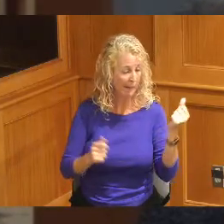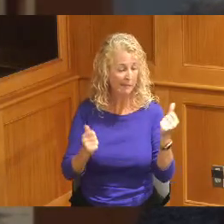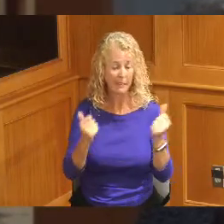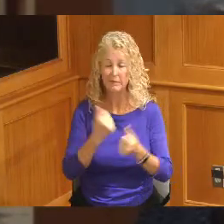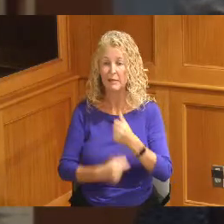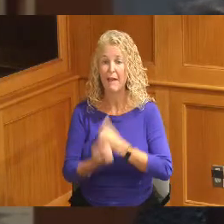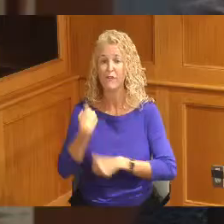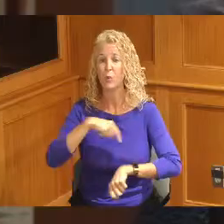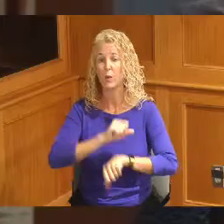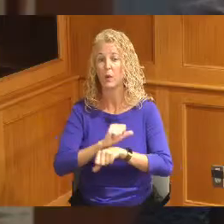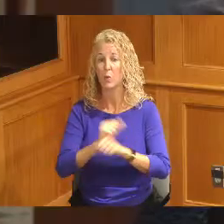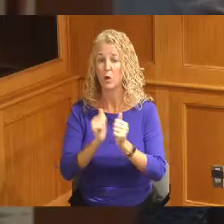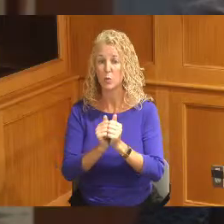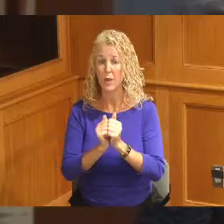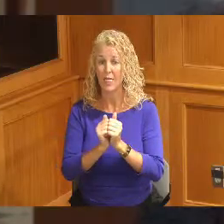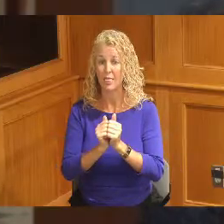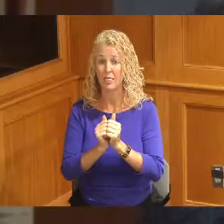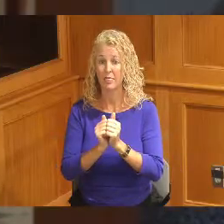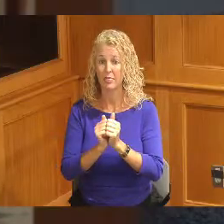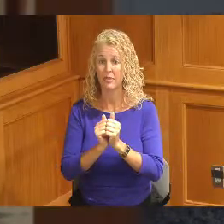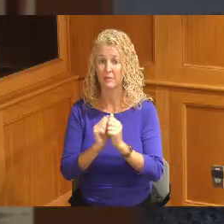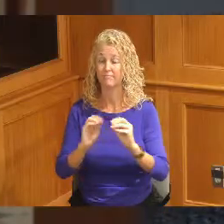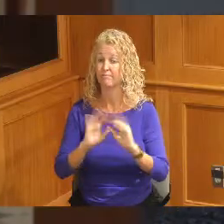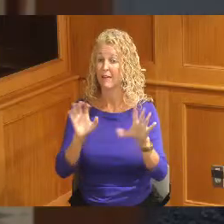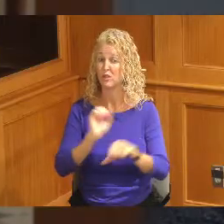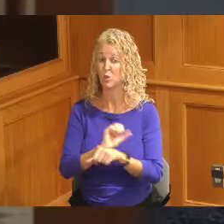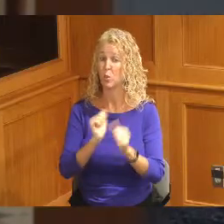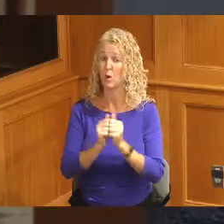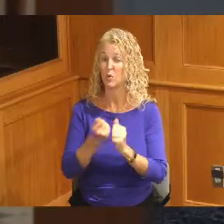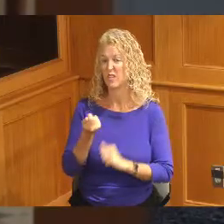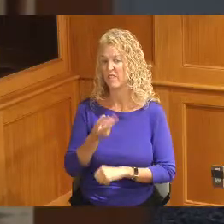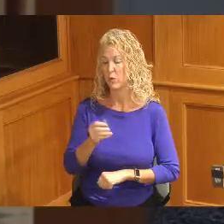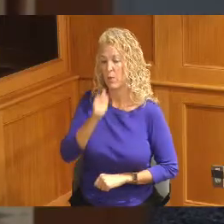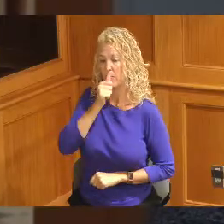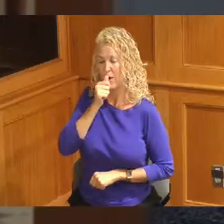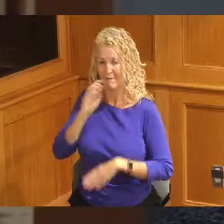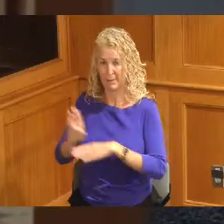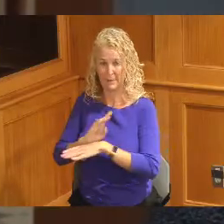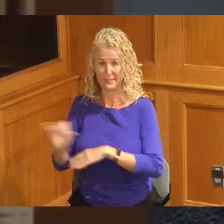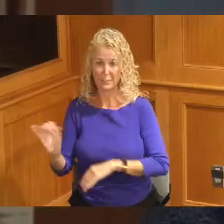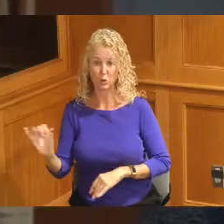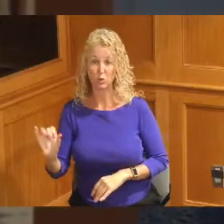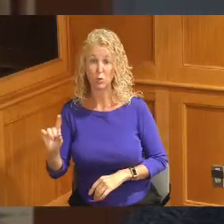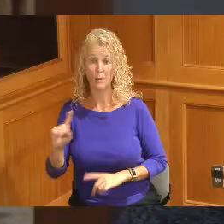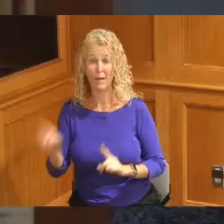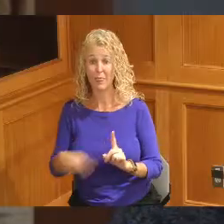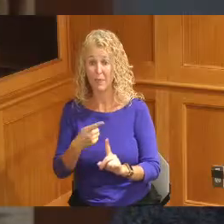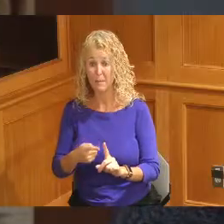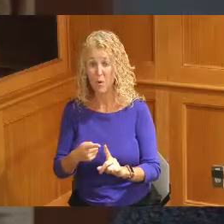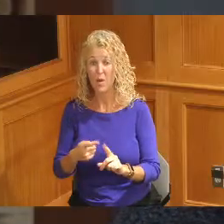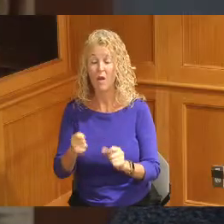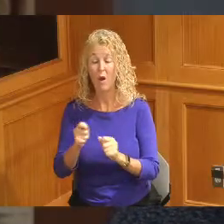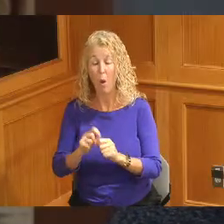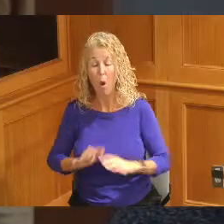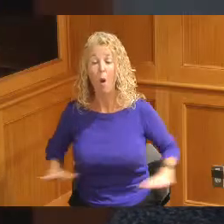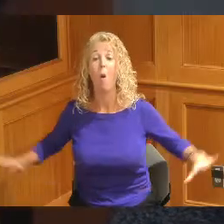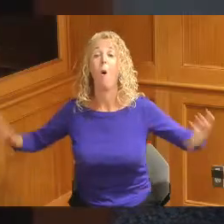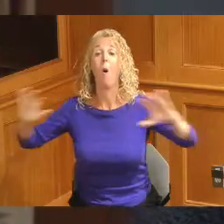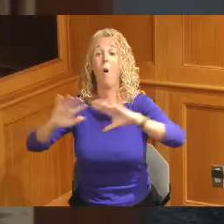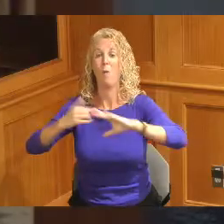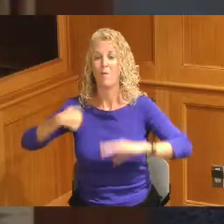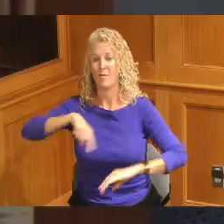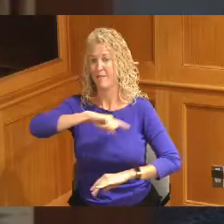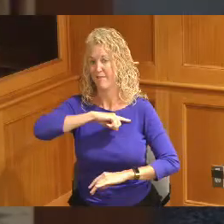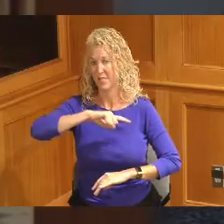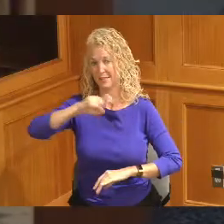that we work with, and then we obviously work with several private sector partners. Again, it takes all of Hamilton County to help all of